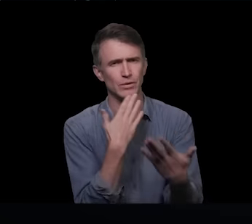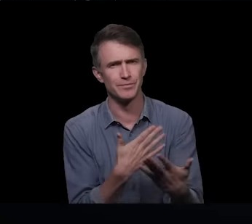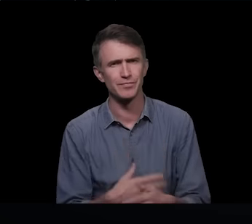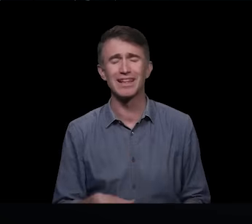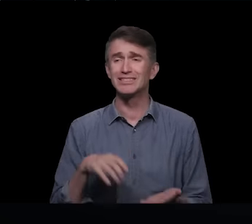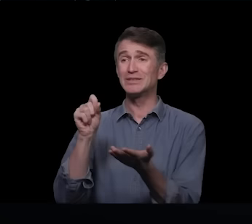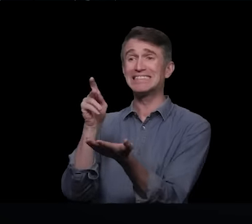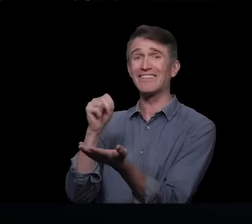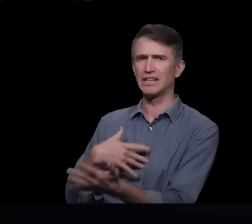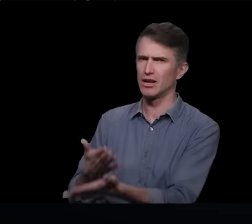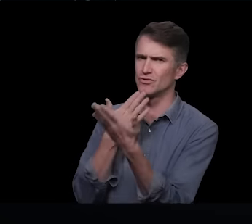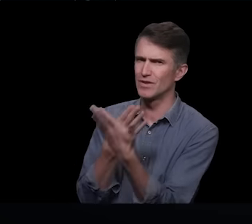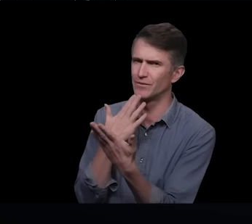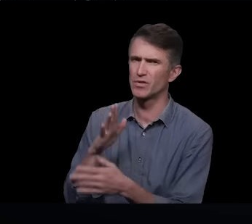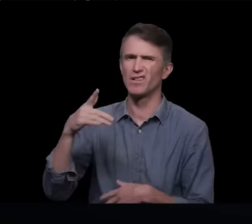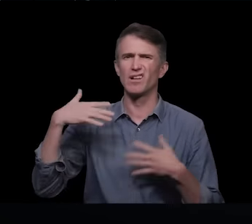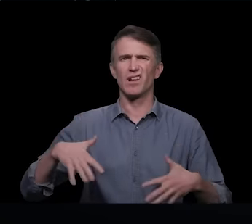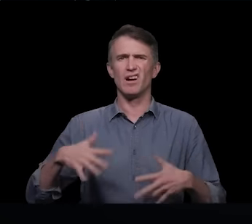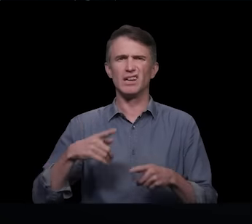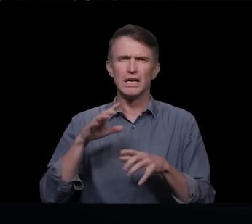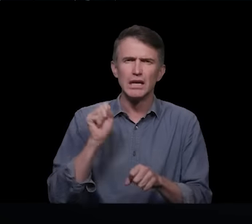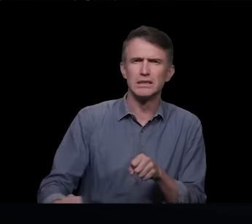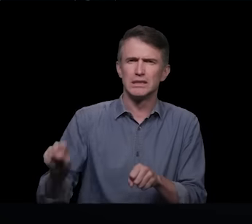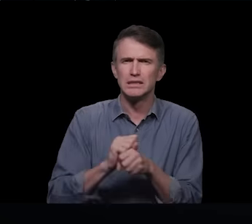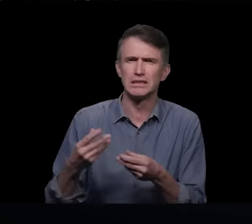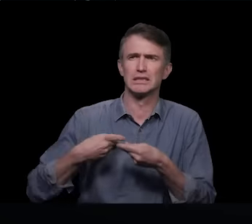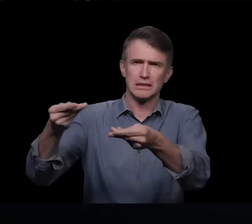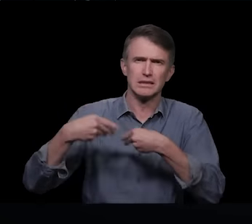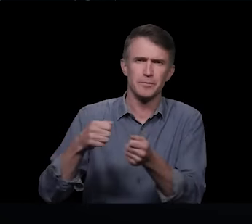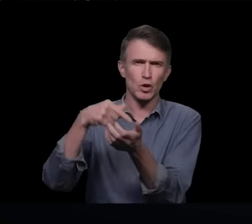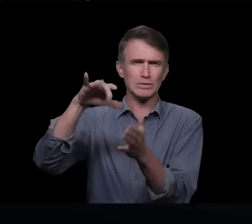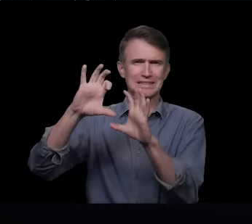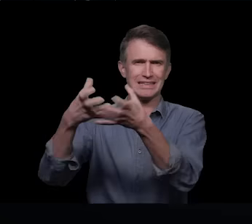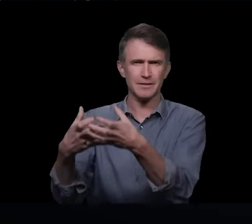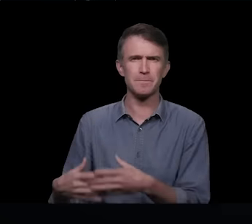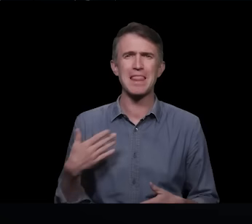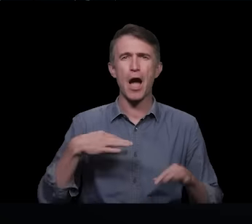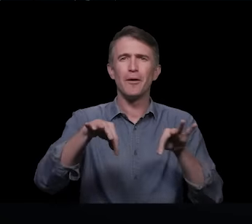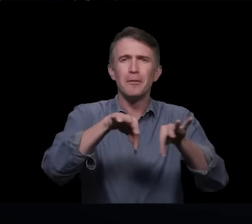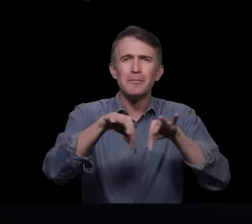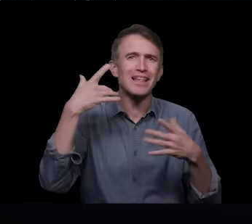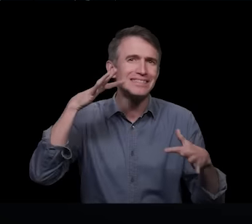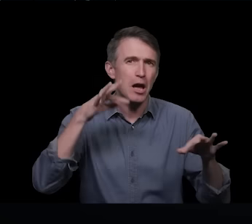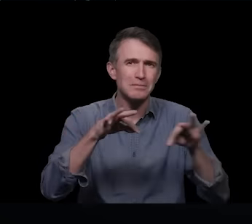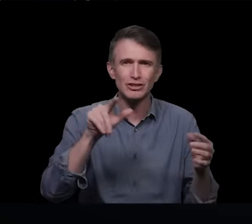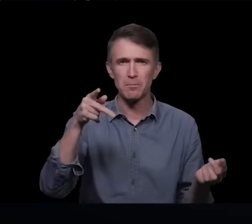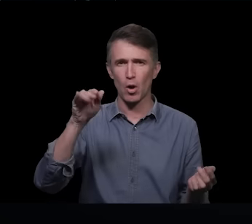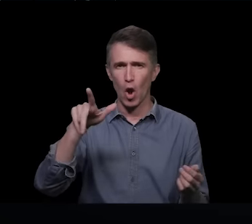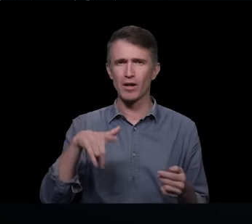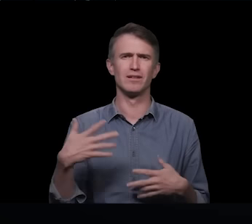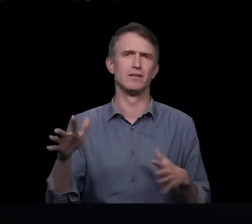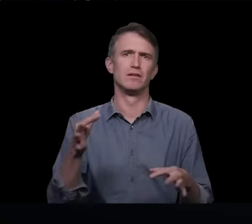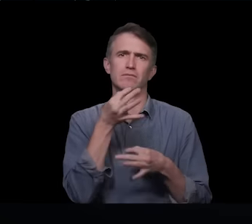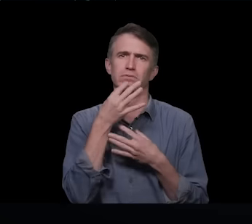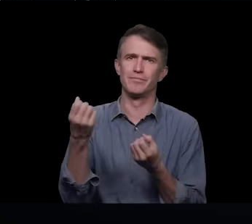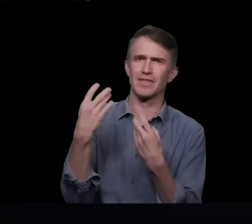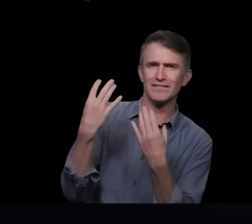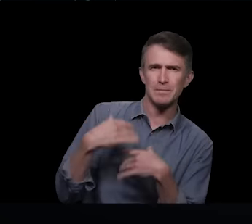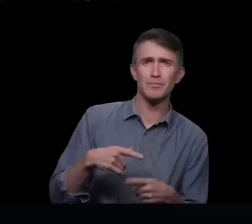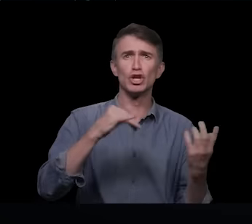I am so grateful to Stephen Christopher, who did many painstaking passes of sighted QC, Our mixer, Paul Levin, absolutely aced this